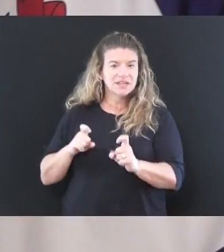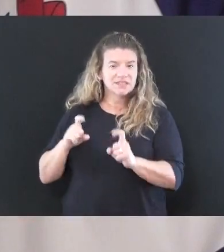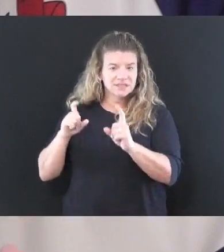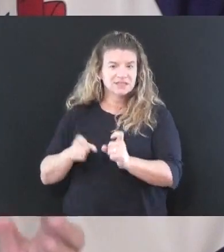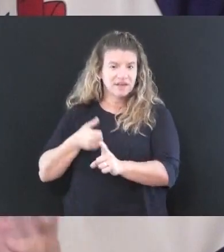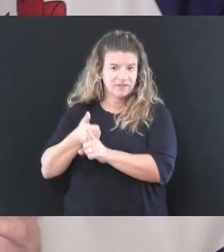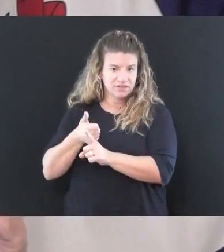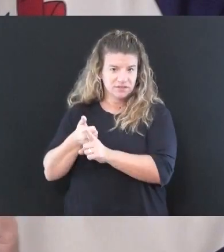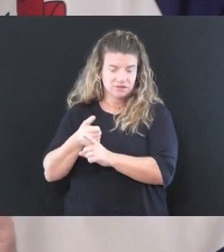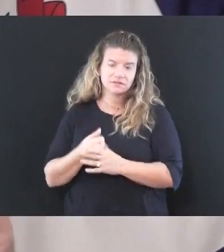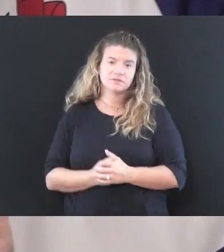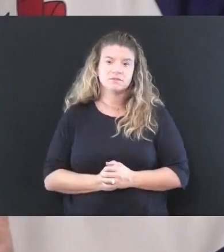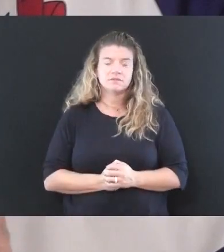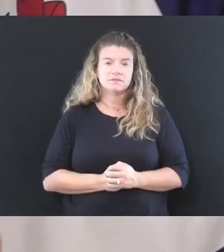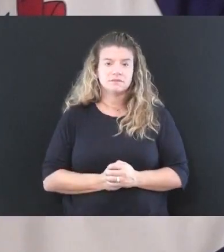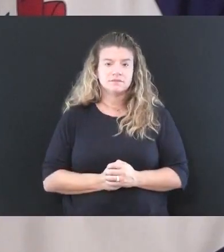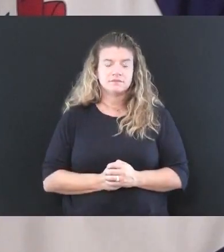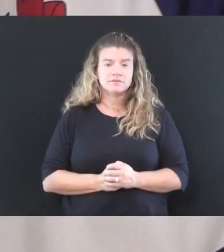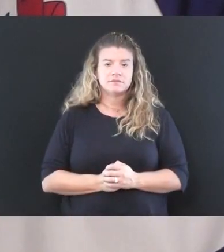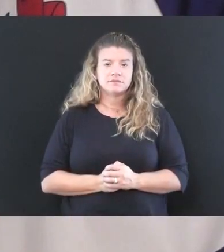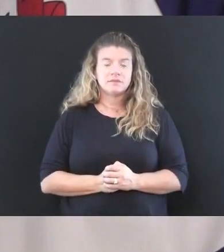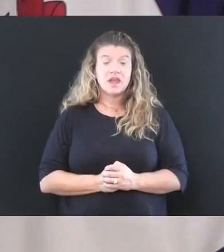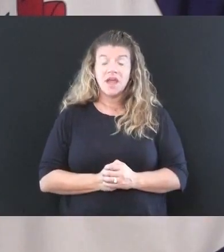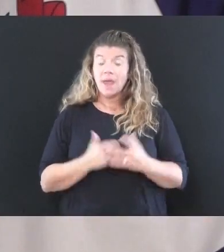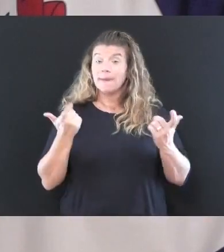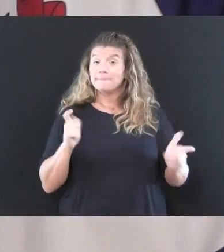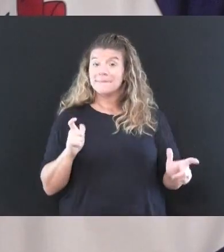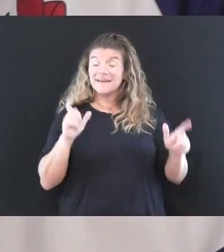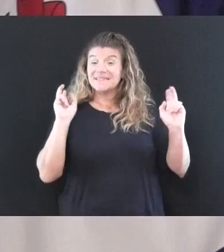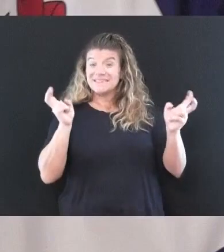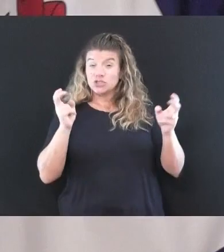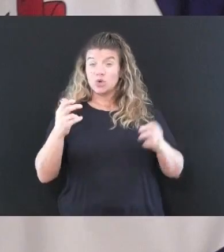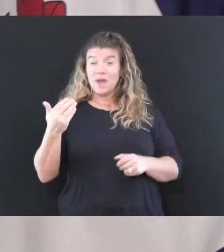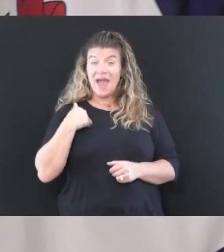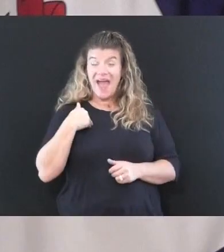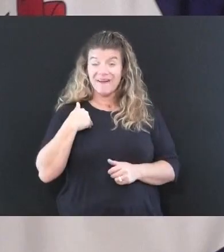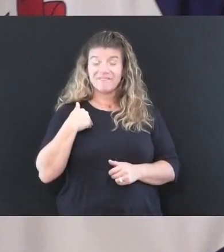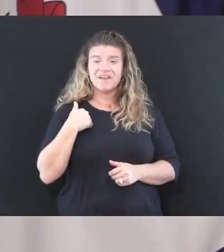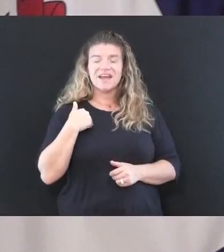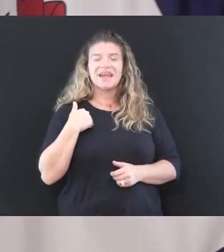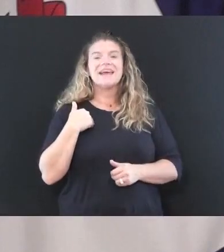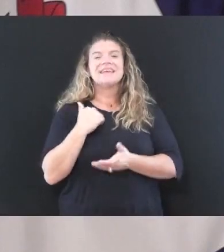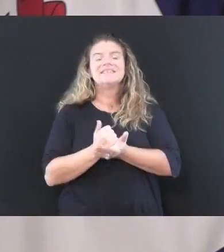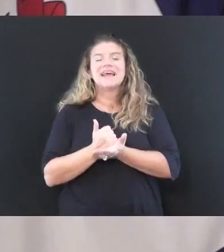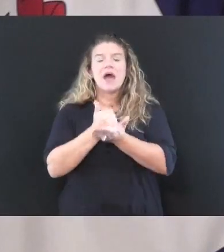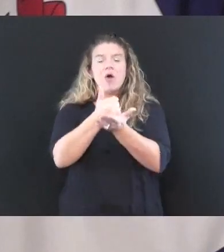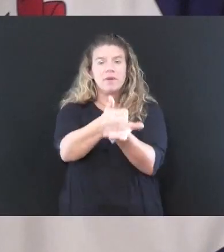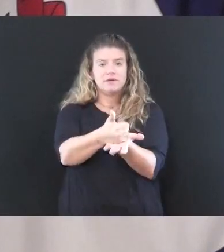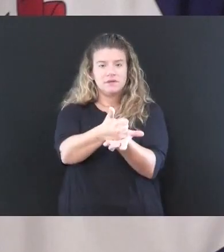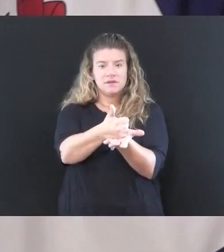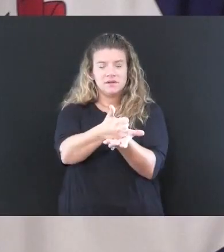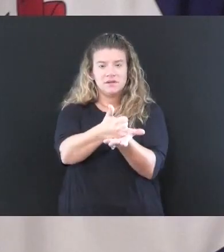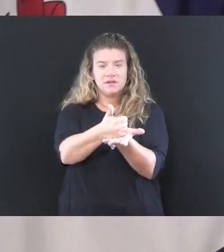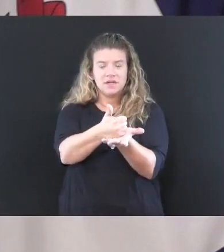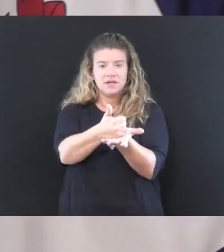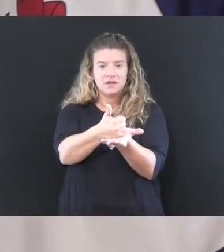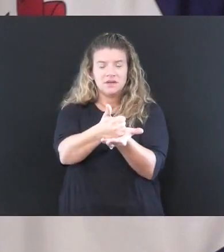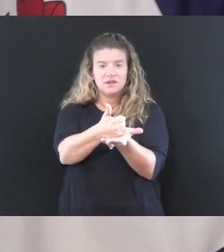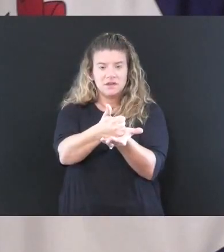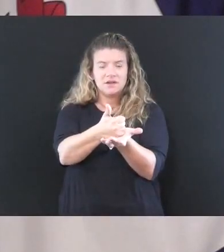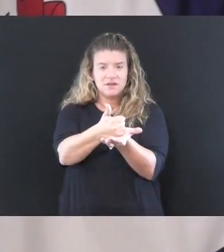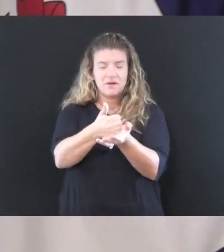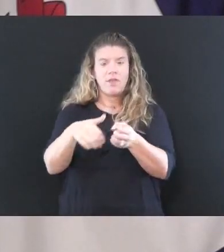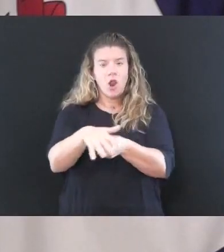itself. The biggest problem that we have is the help of from all the standpoint of